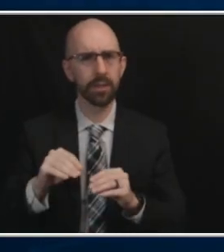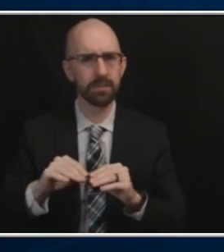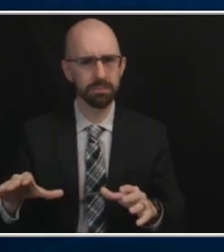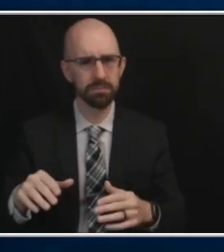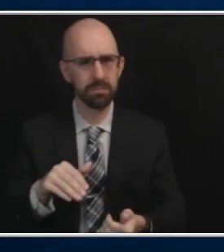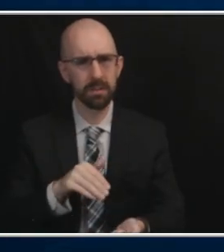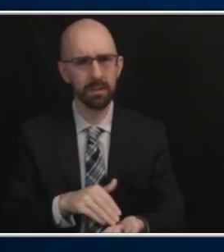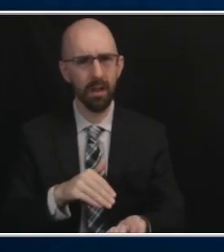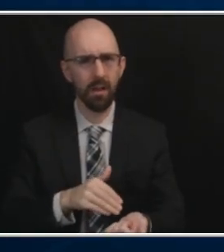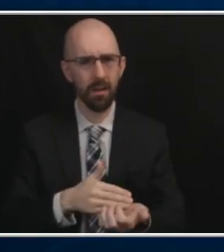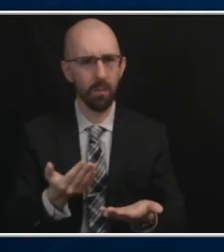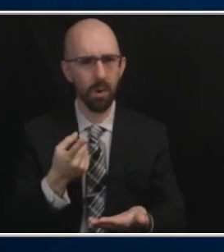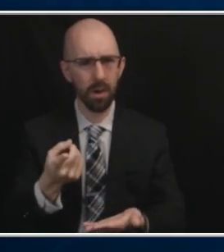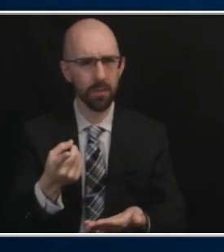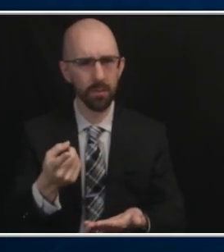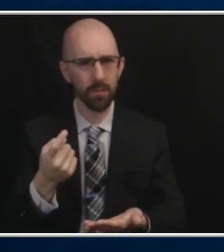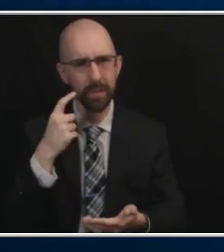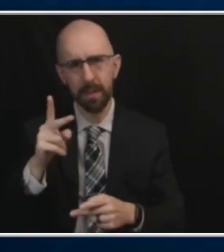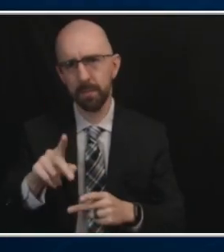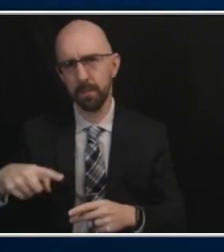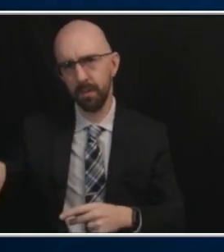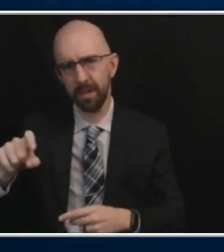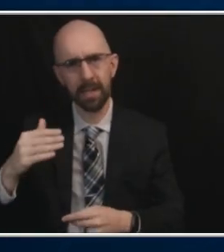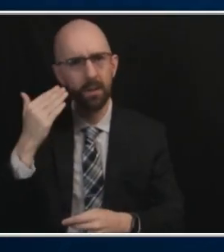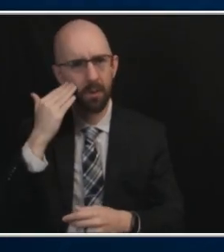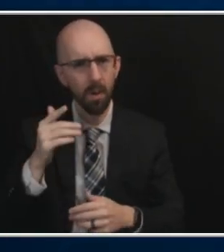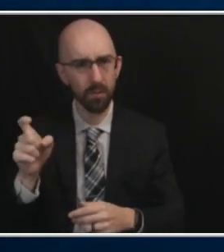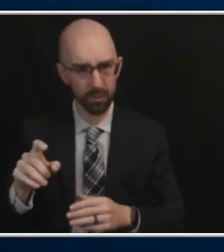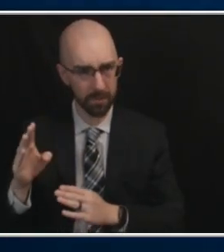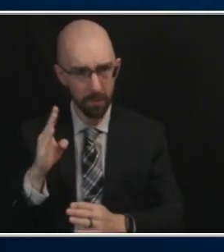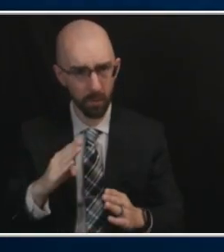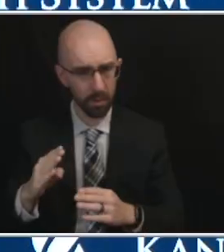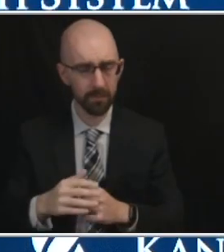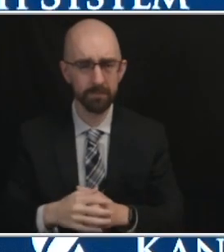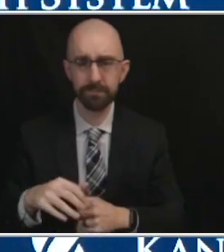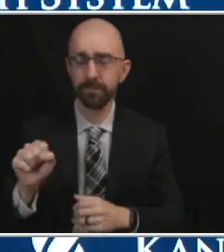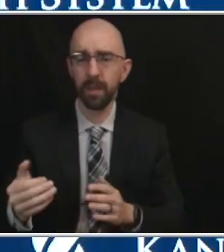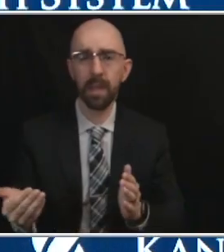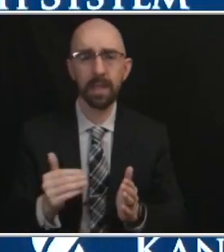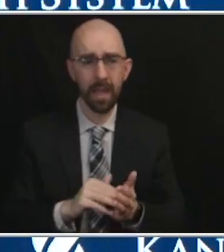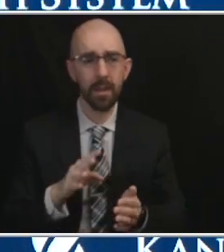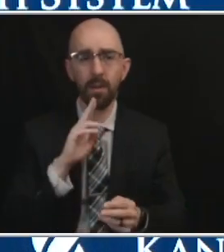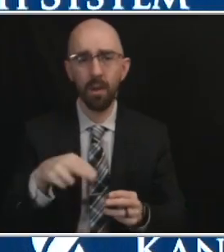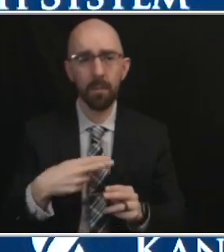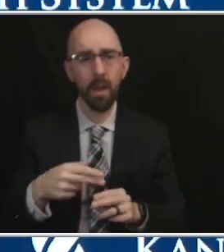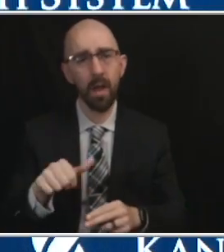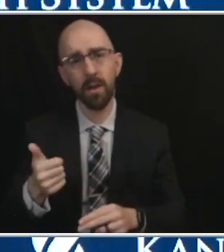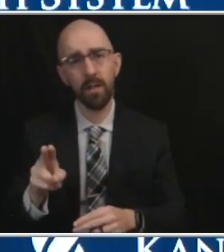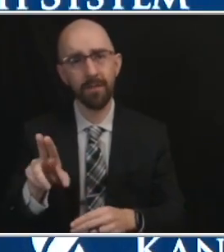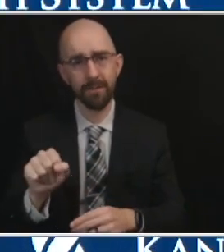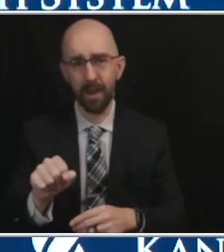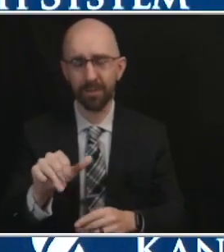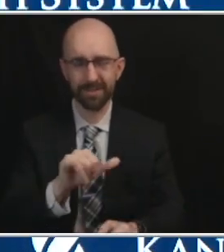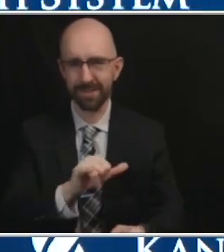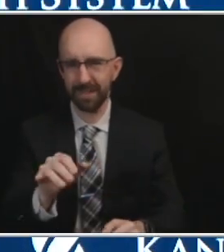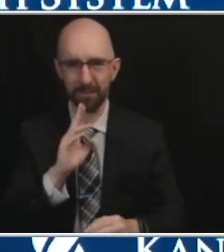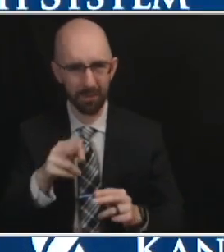do people need to know, and how worried should they be? Yeah, again, we're talking about another virus here, just as we were talking about